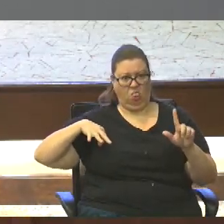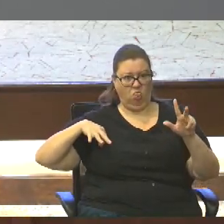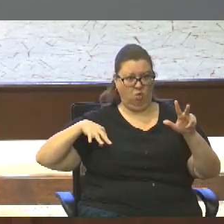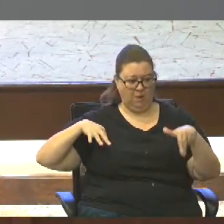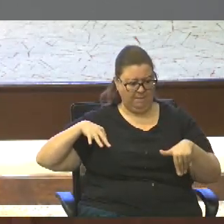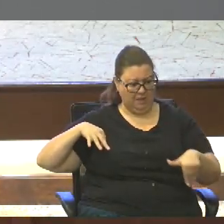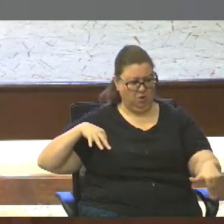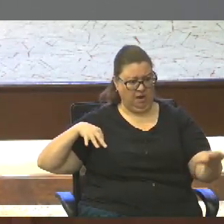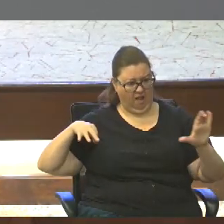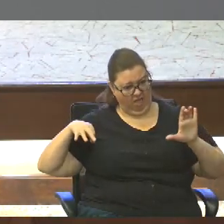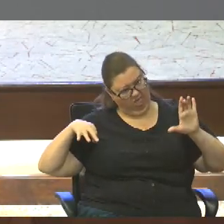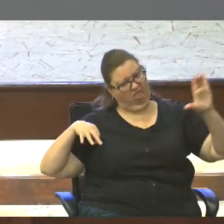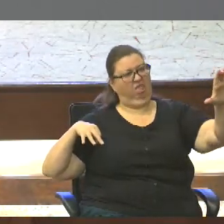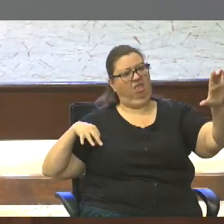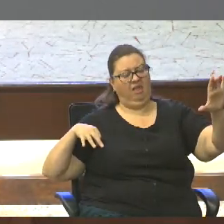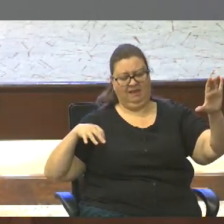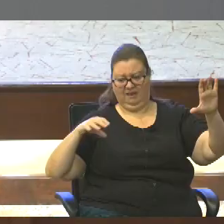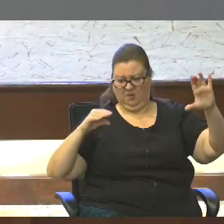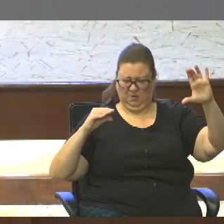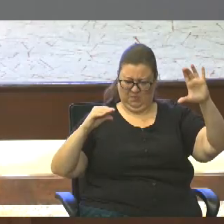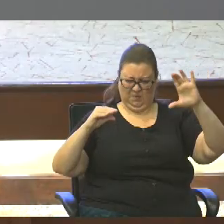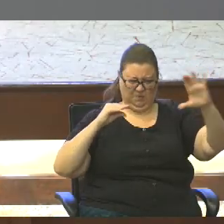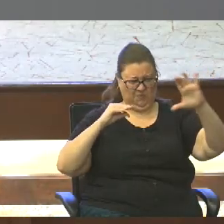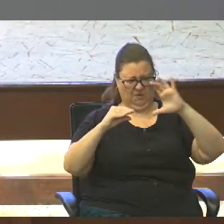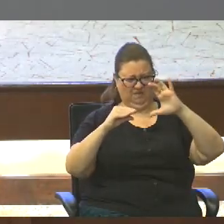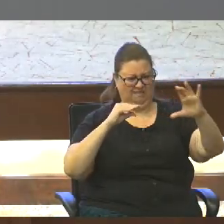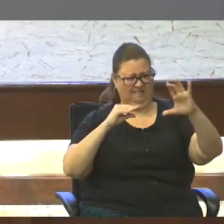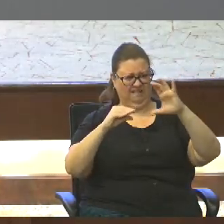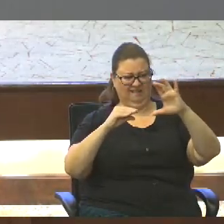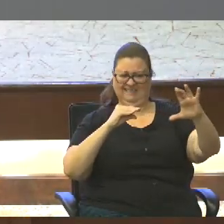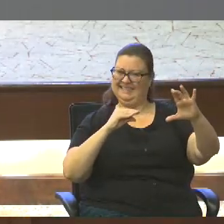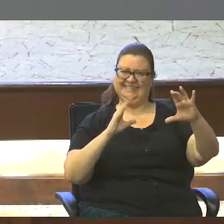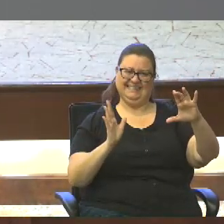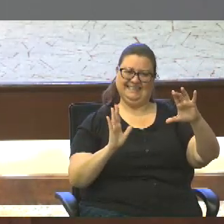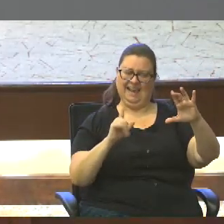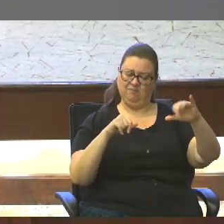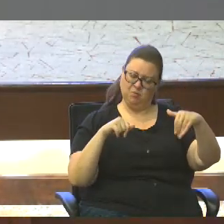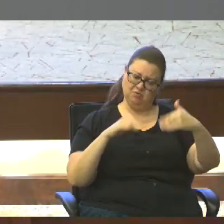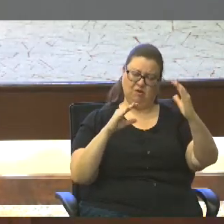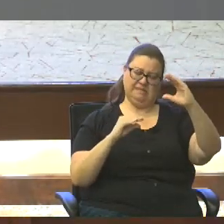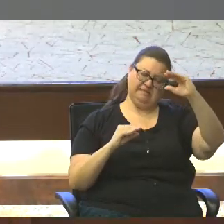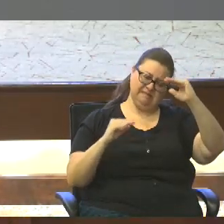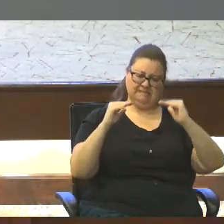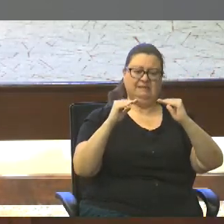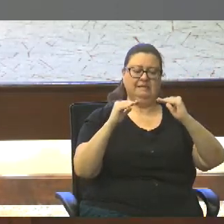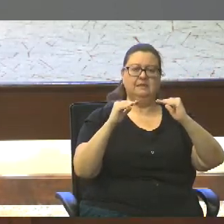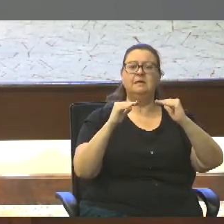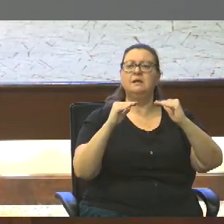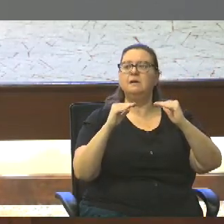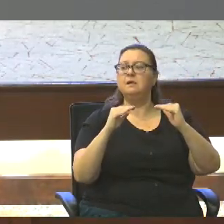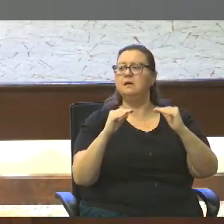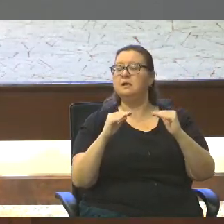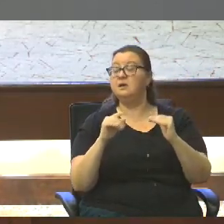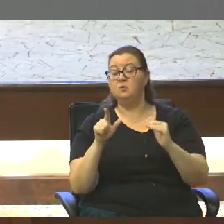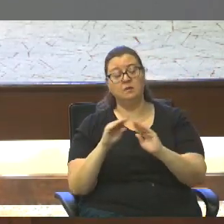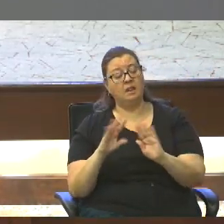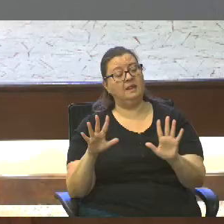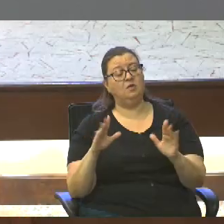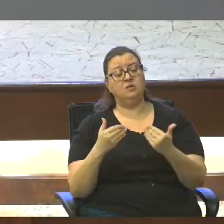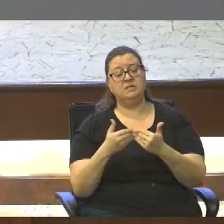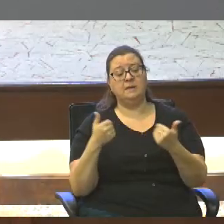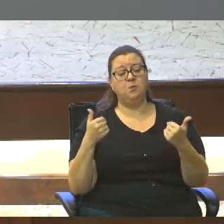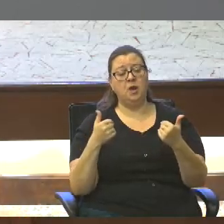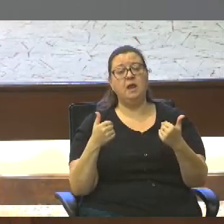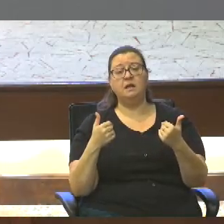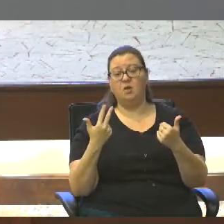year. So we got to figure out how to address that. The three I like how you just kind of very clearly separated out